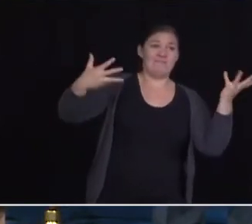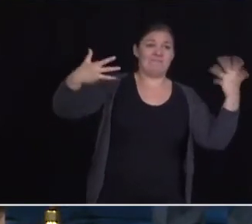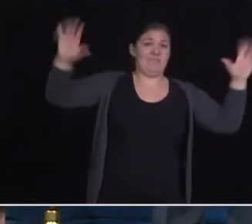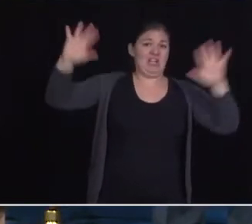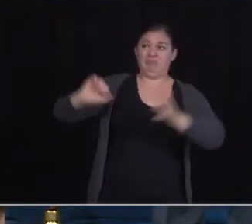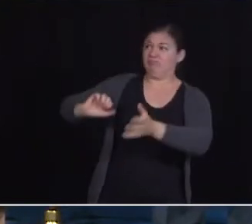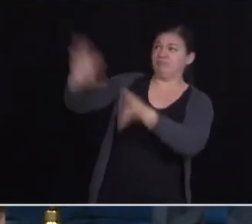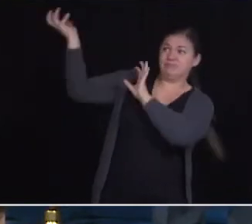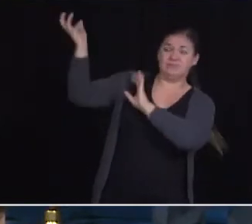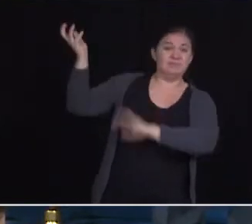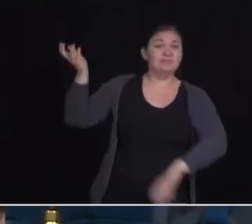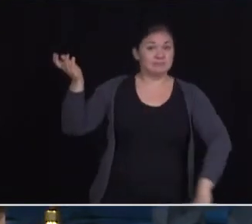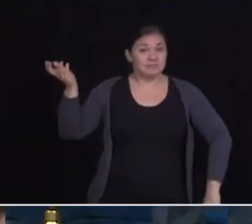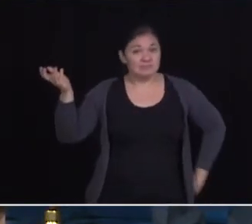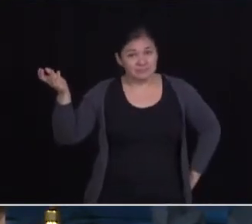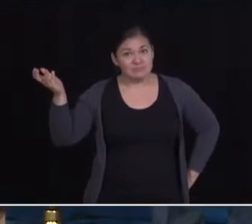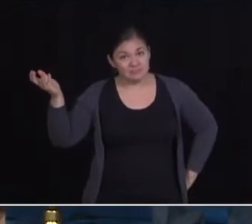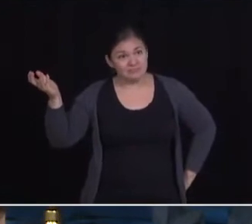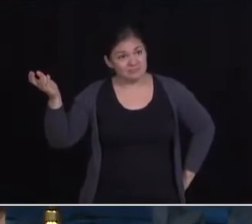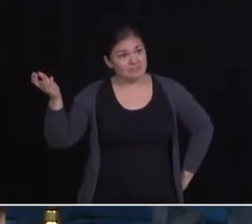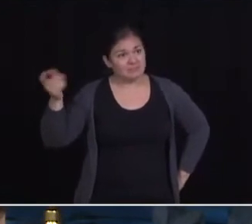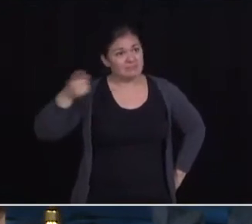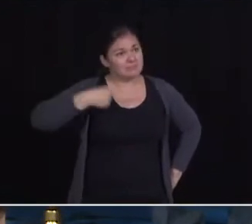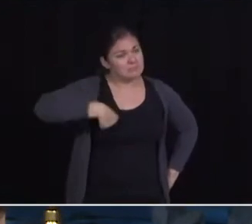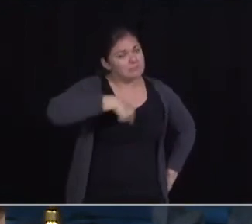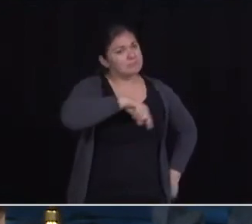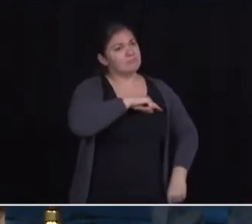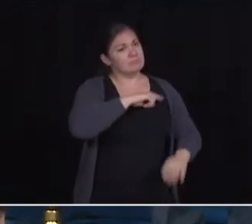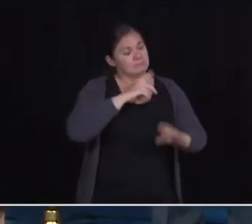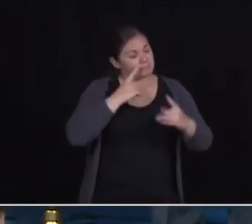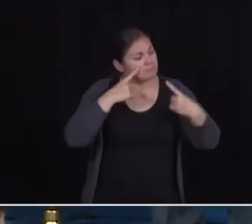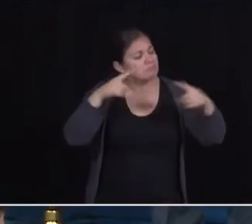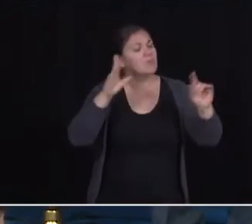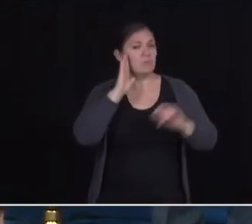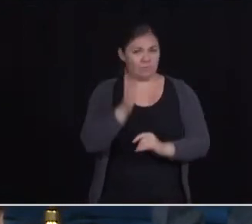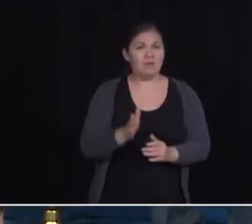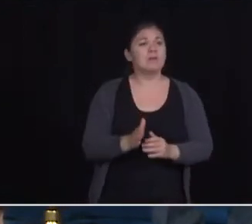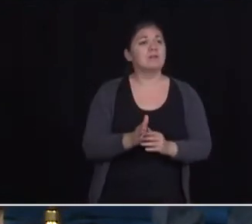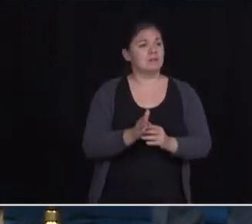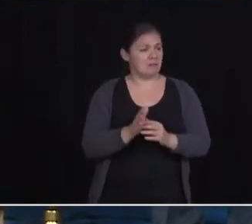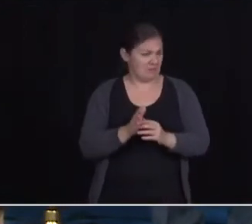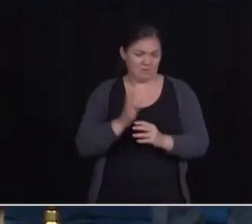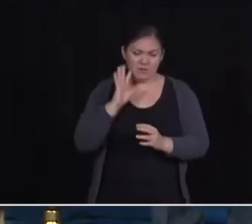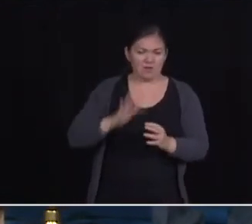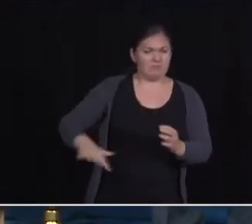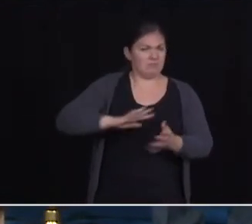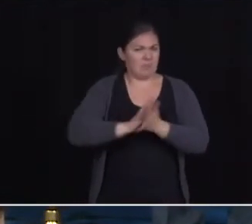we will get through this. We will come out stronger than ever before. Follow up.